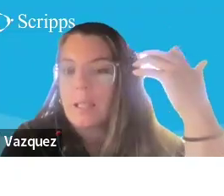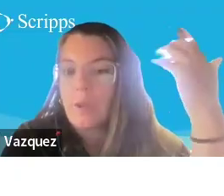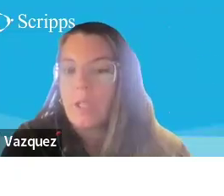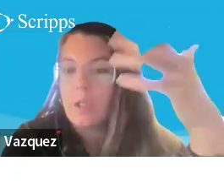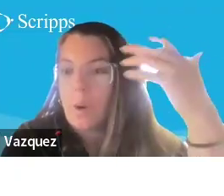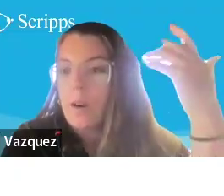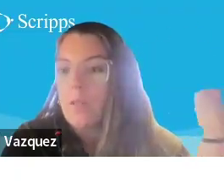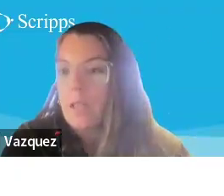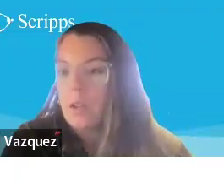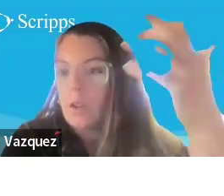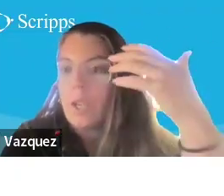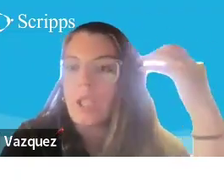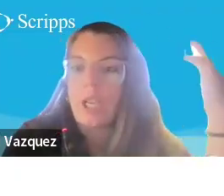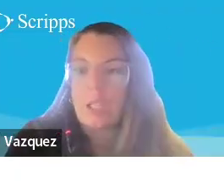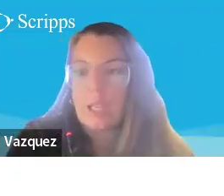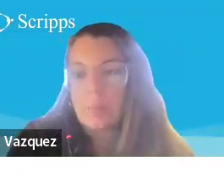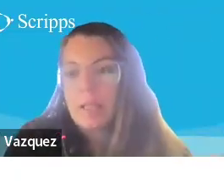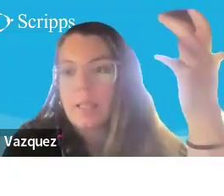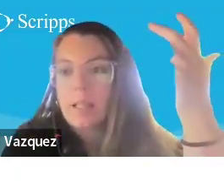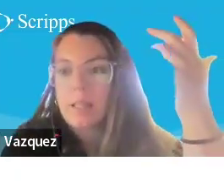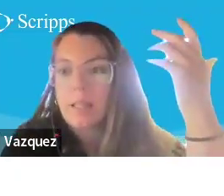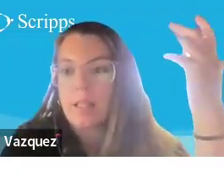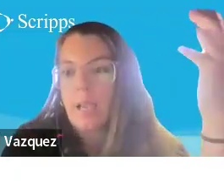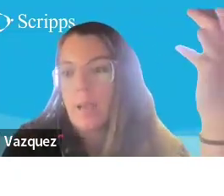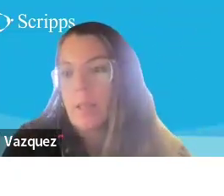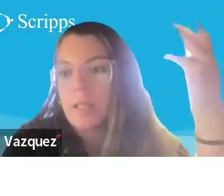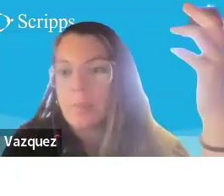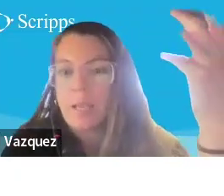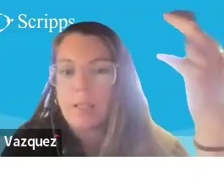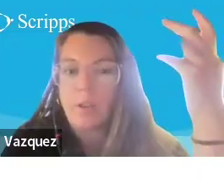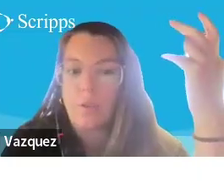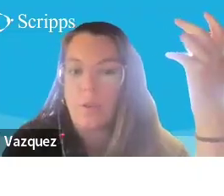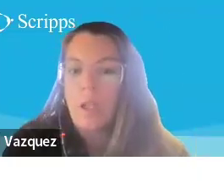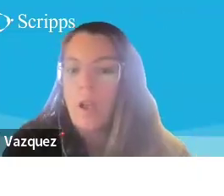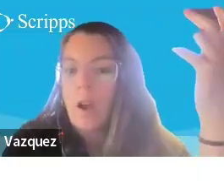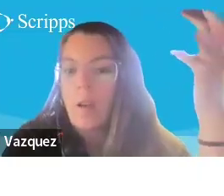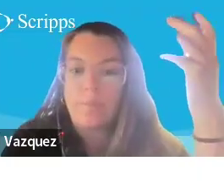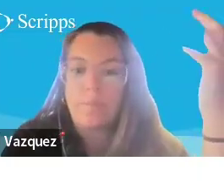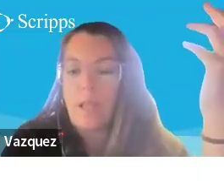piece that the community is aware of, that, education takes place at this time, at this place,